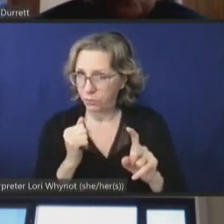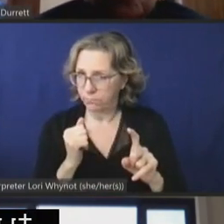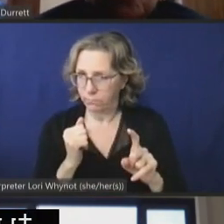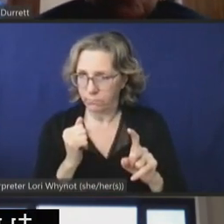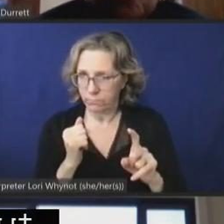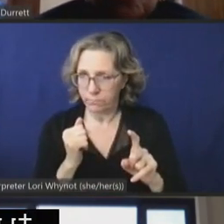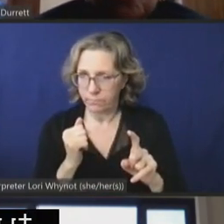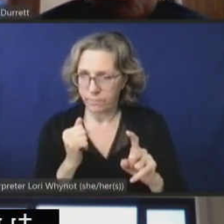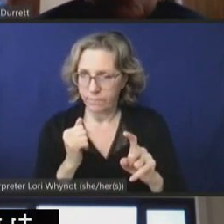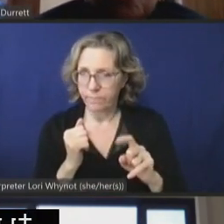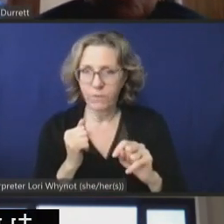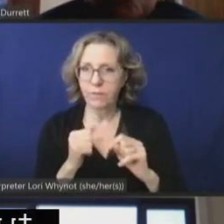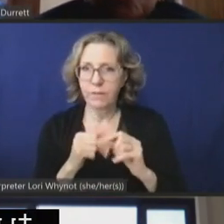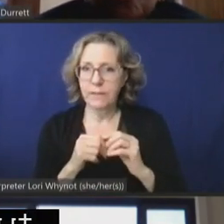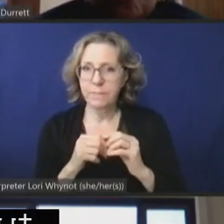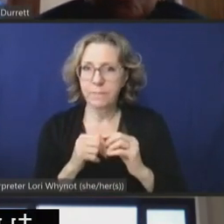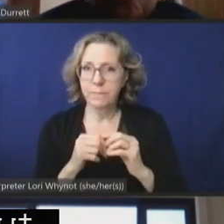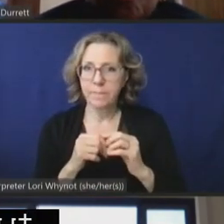No.